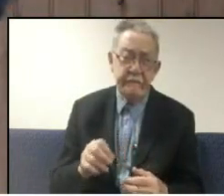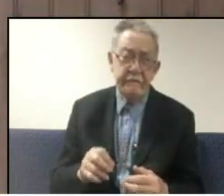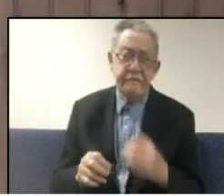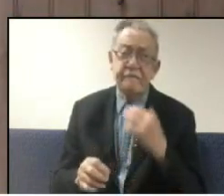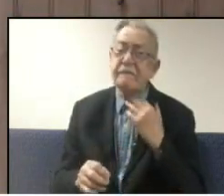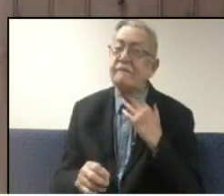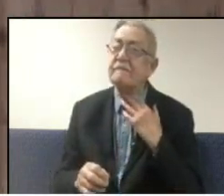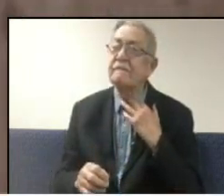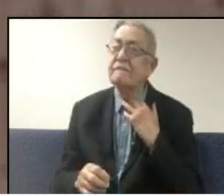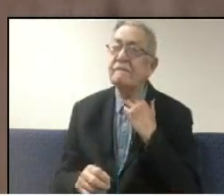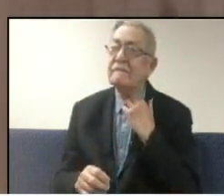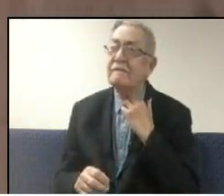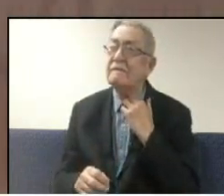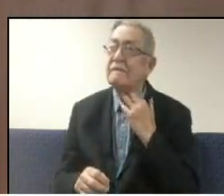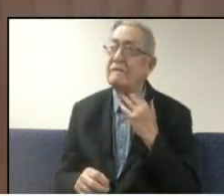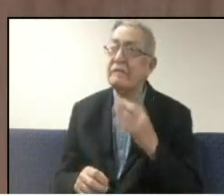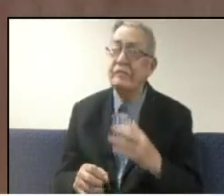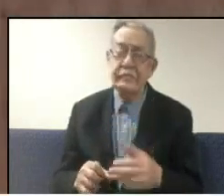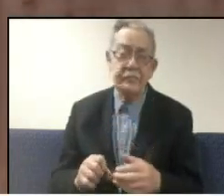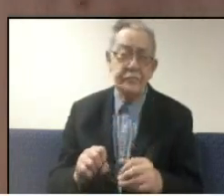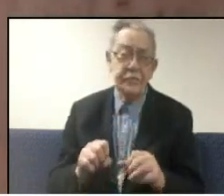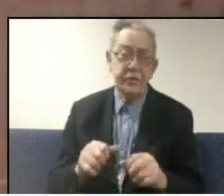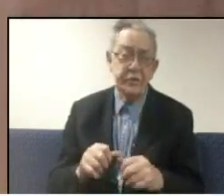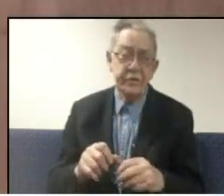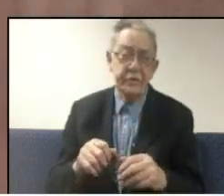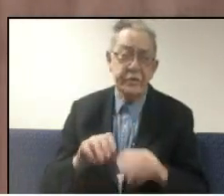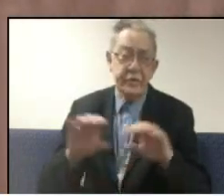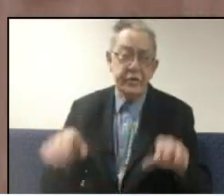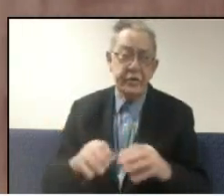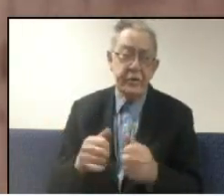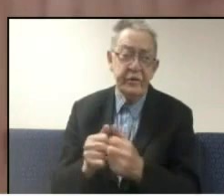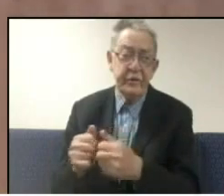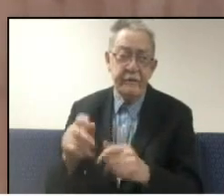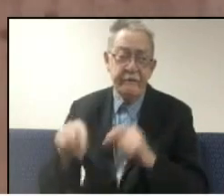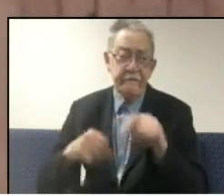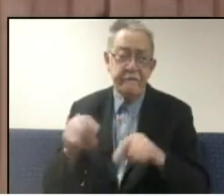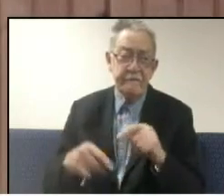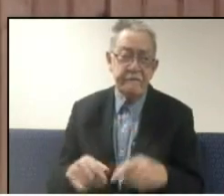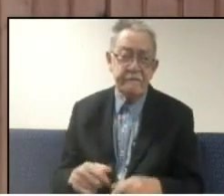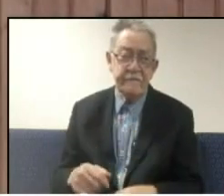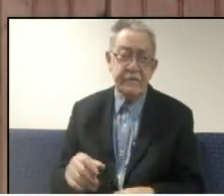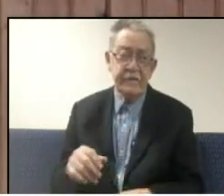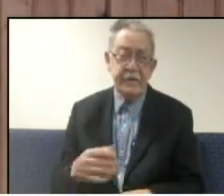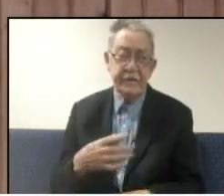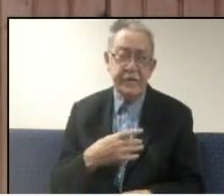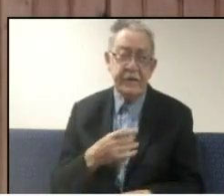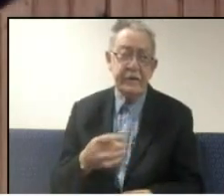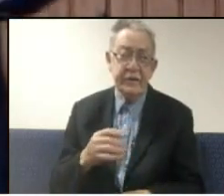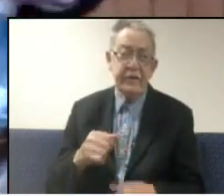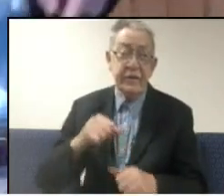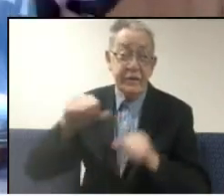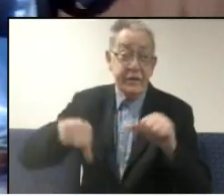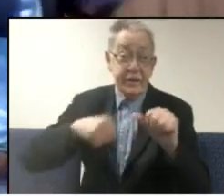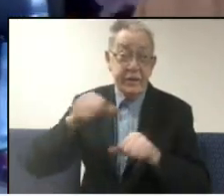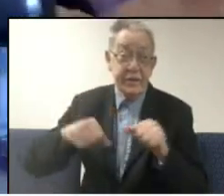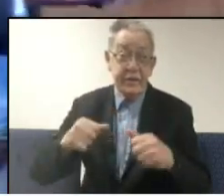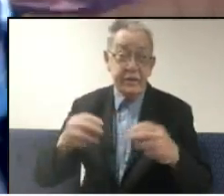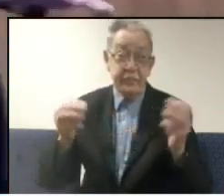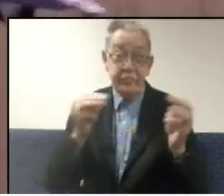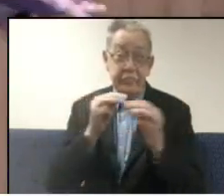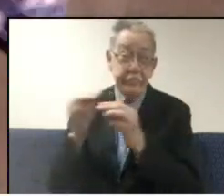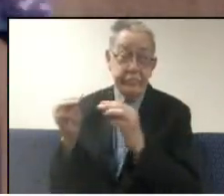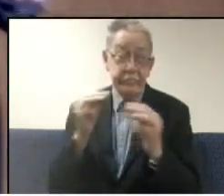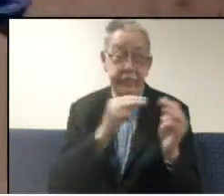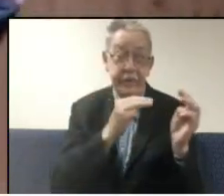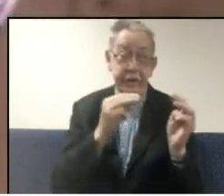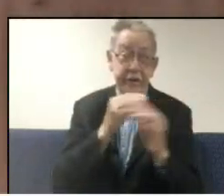worst subject in college, dealing with people. I liked math and I liked science and I liked those things. I did well in